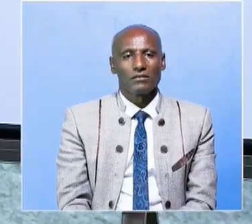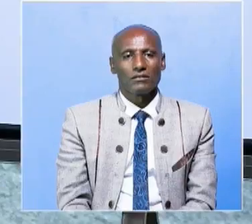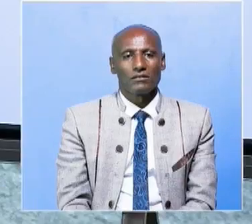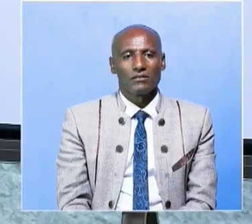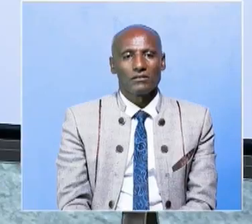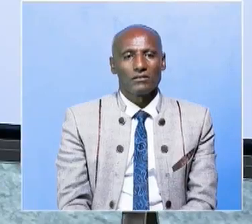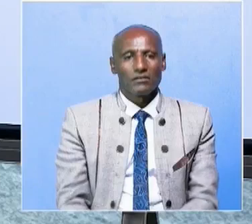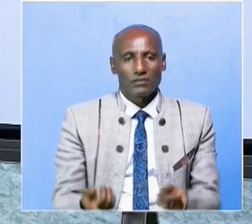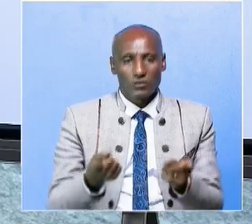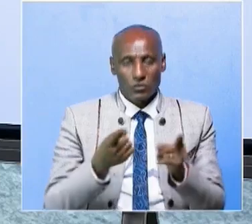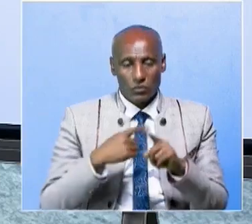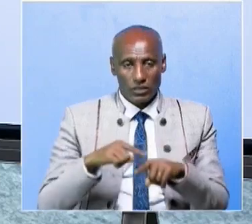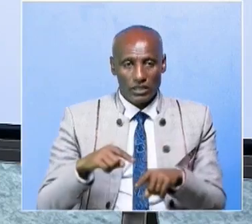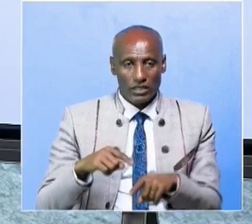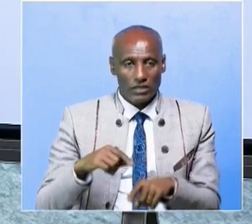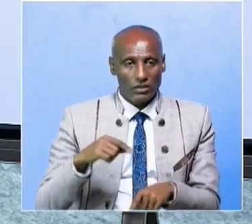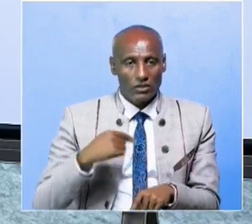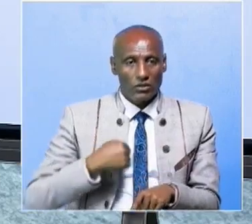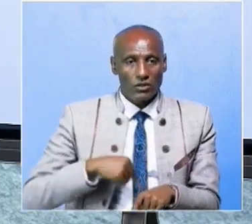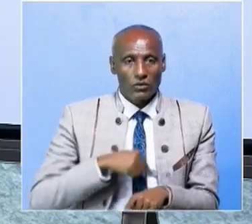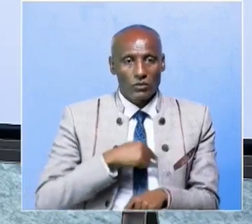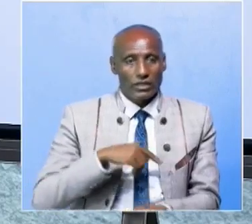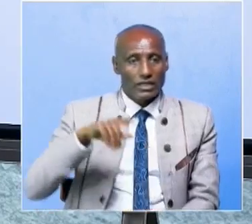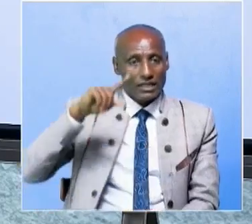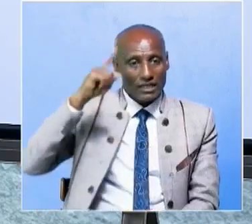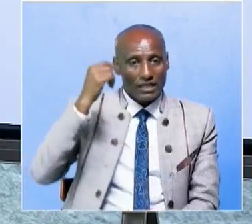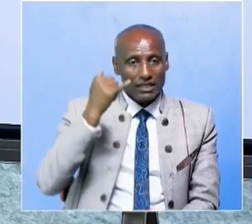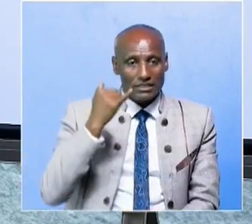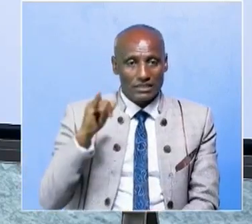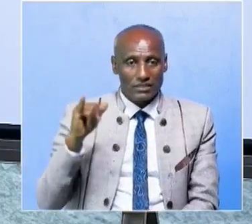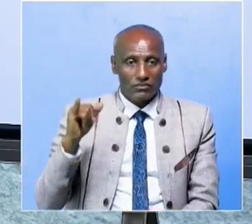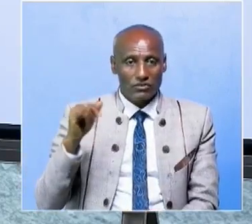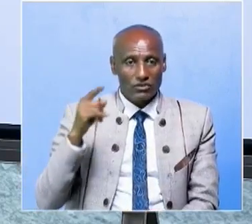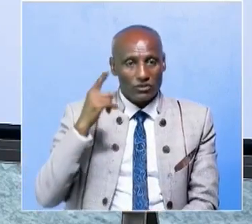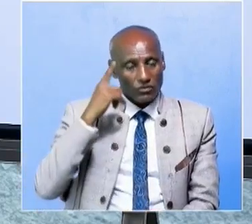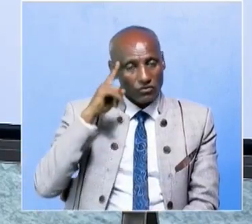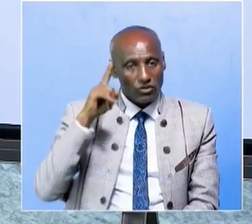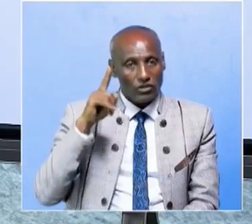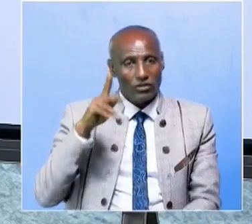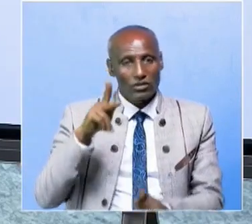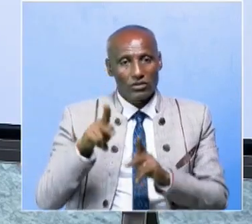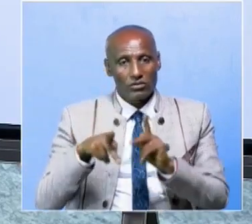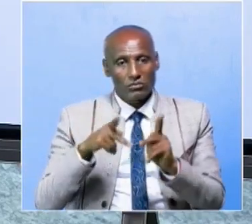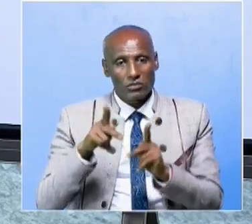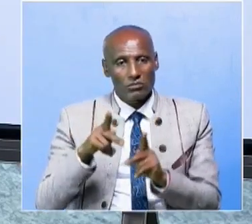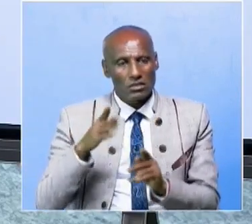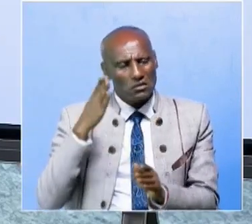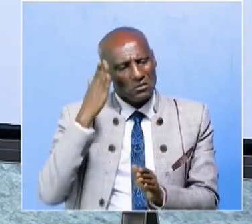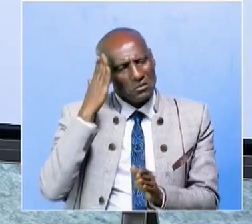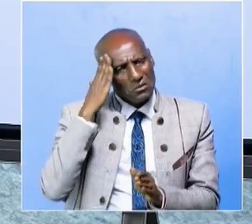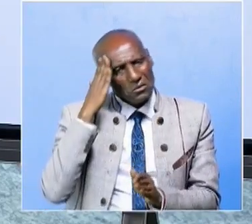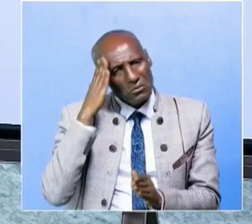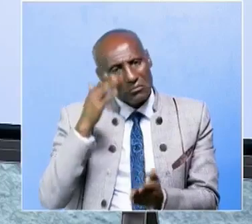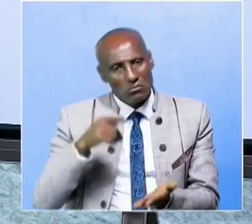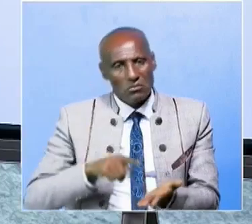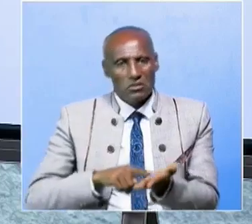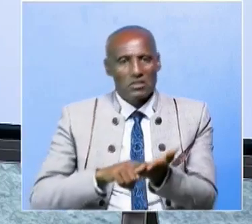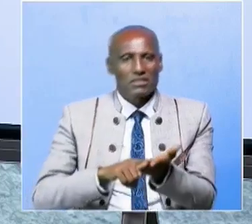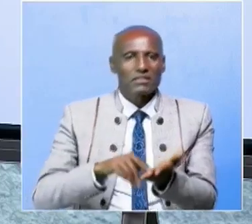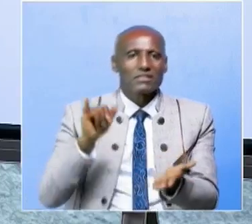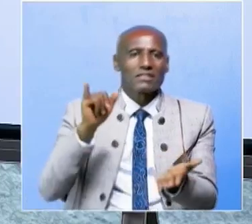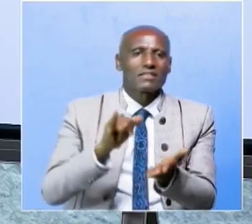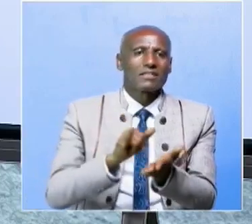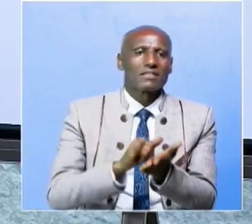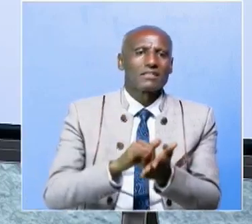When we're asking for opinion, we're asking if people know this or that, but how can